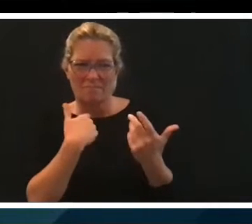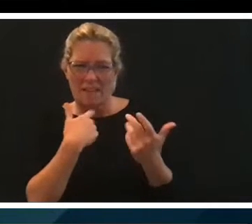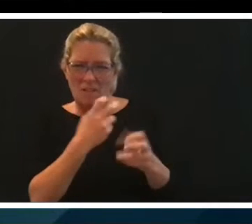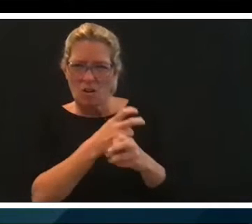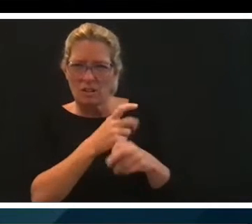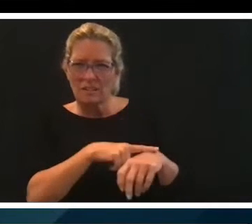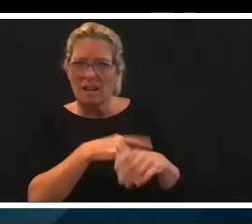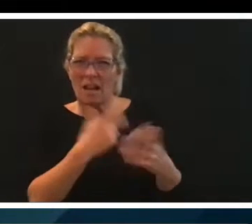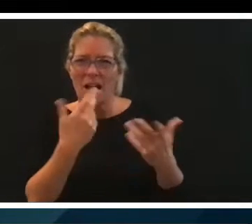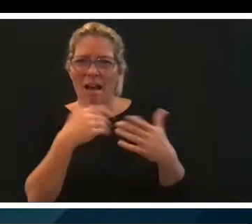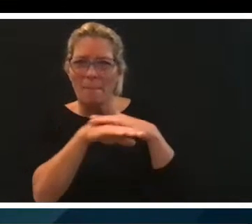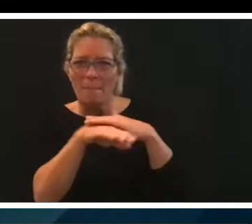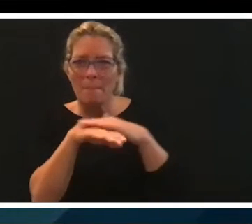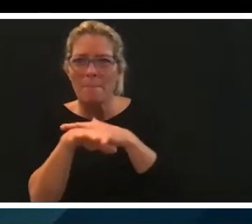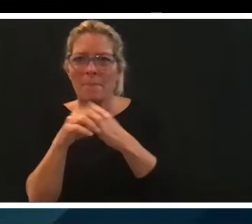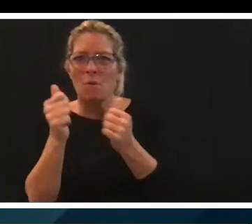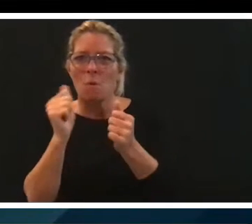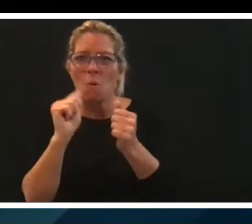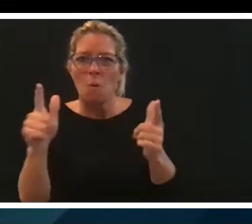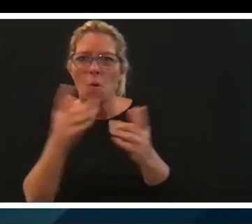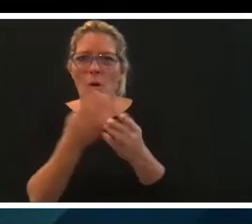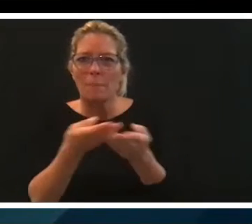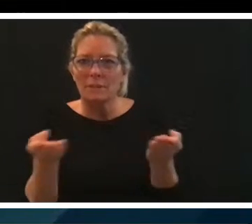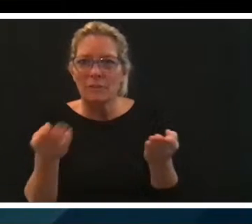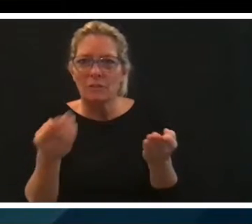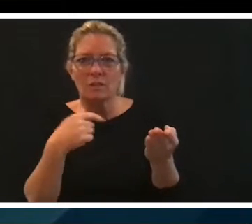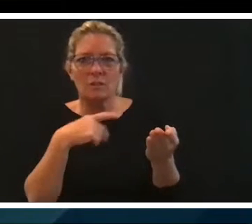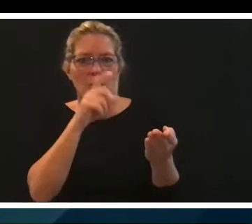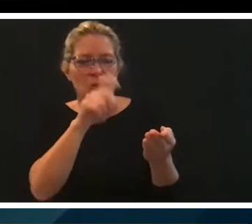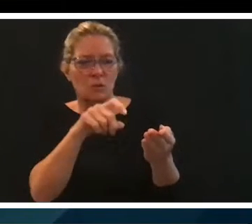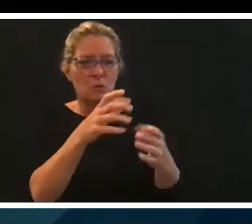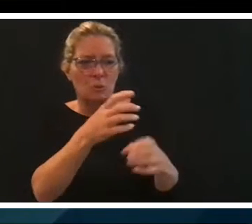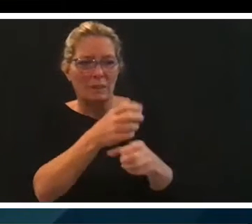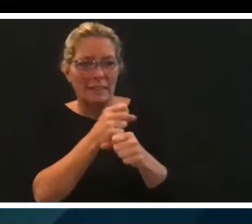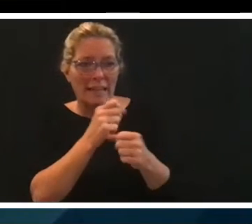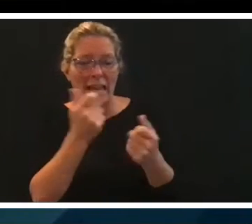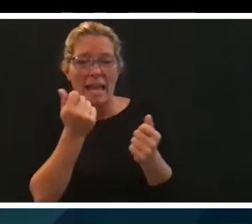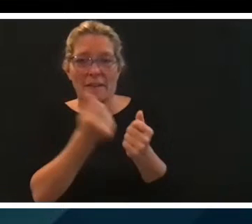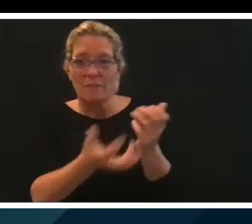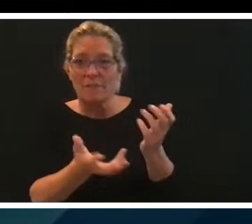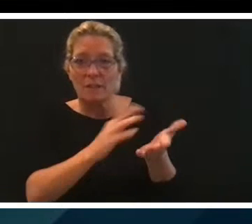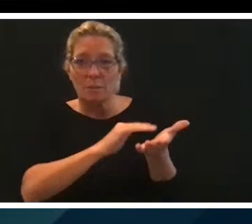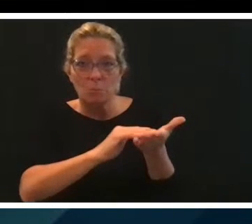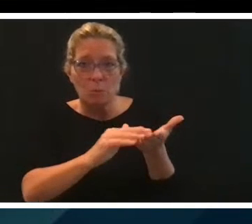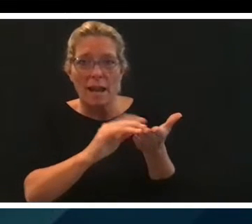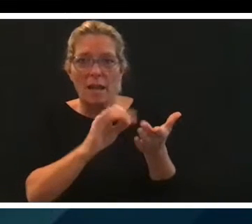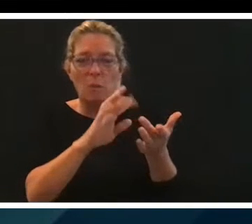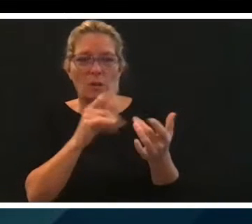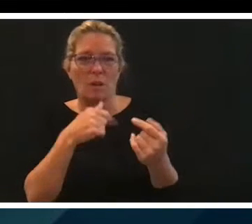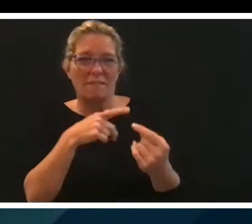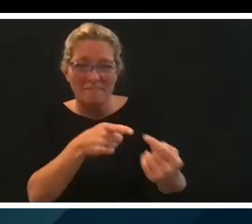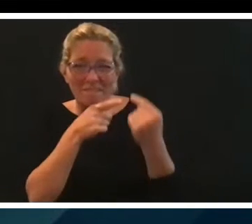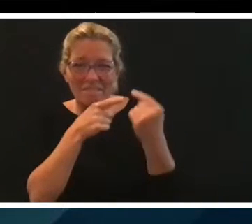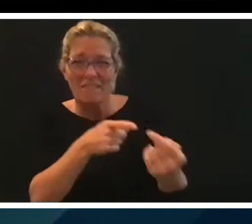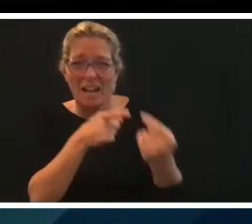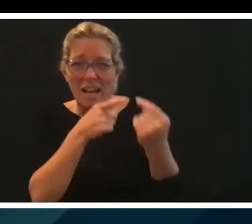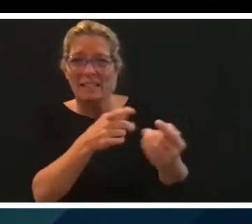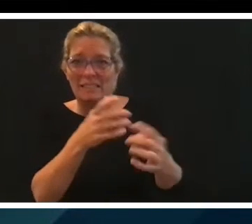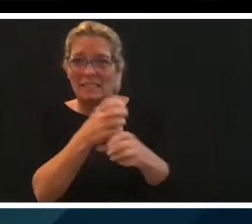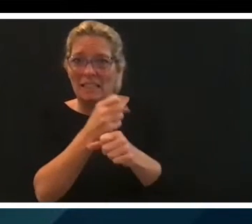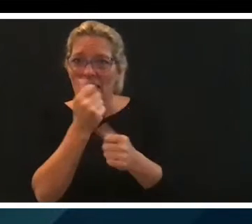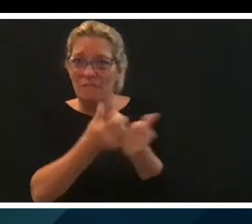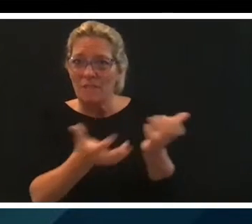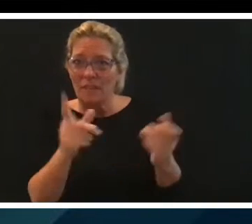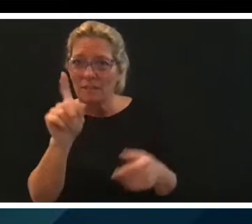and did you get everything you needed in Braille, or was it a battle? What was that like? It was a lot of work. I